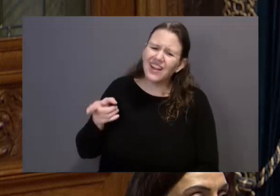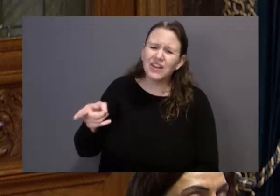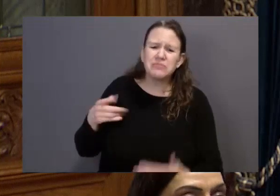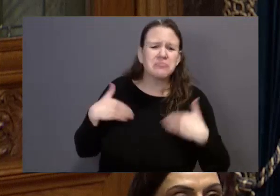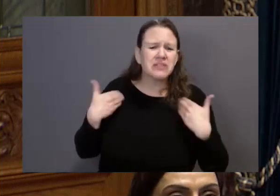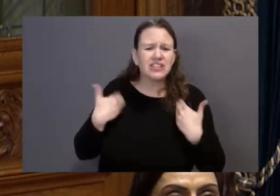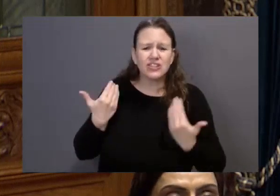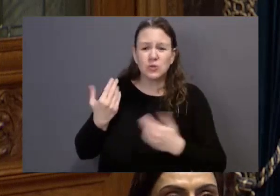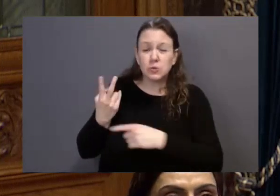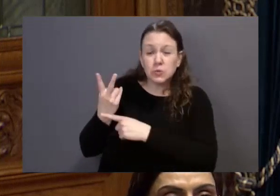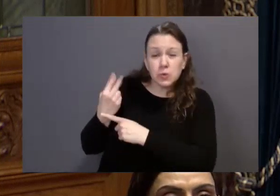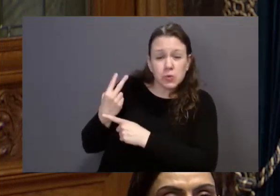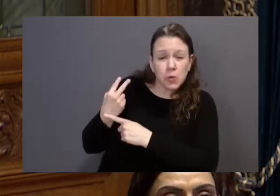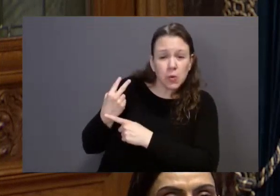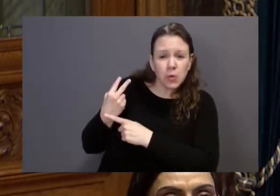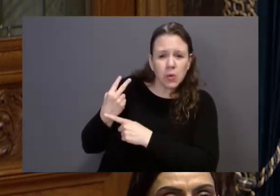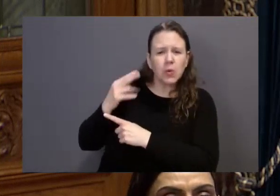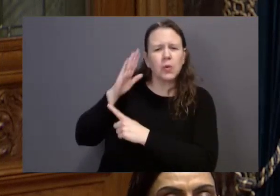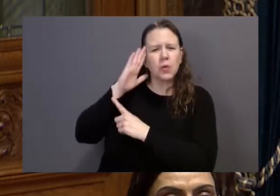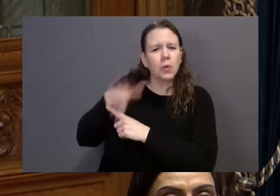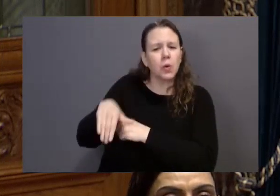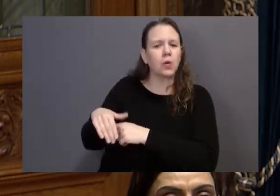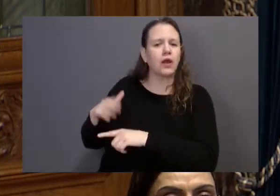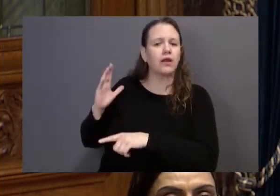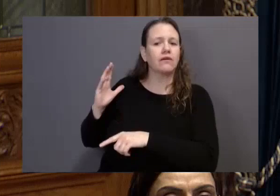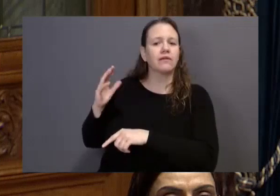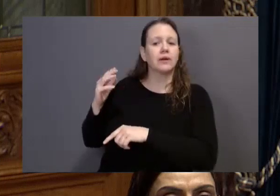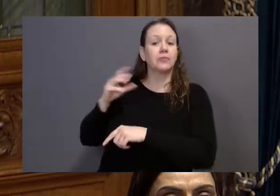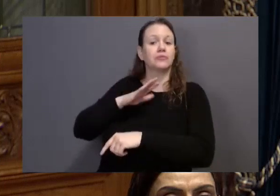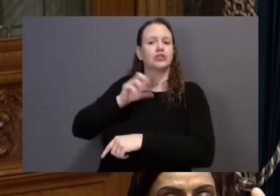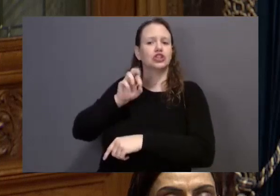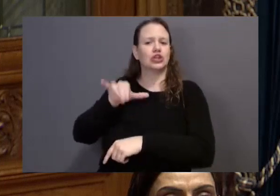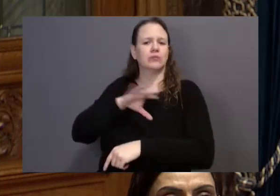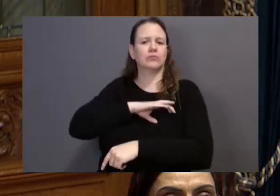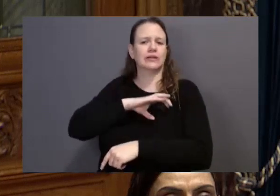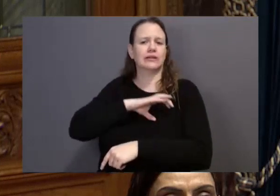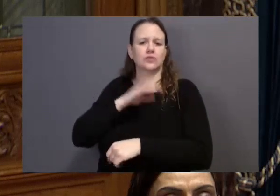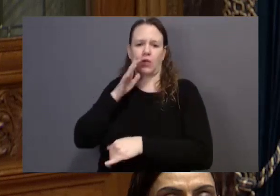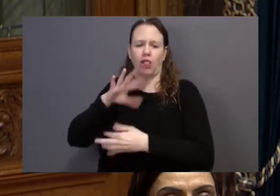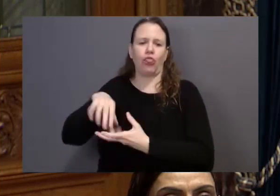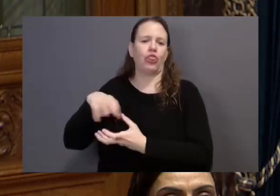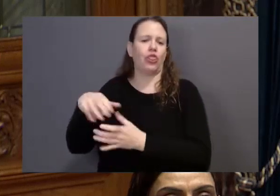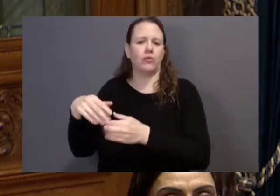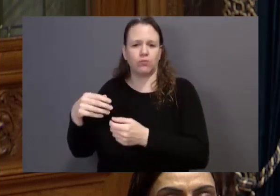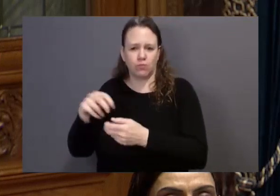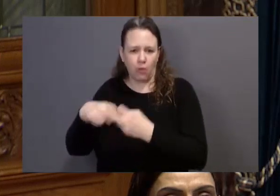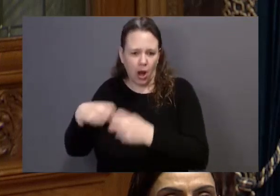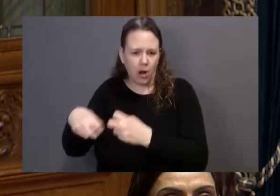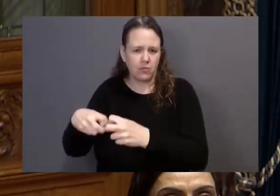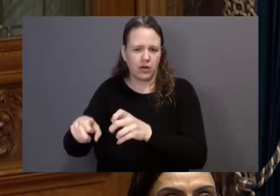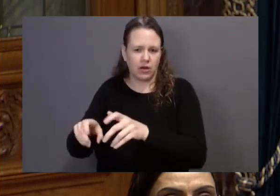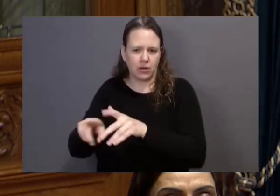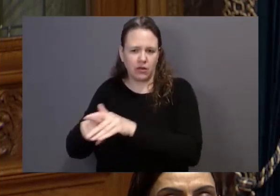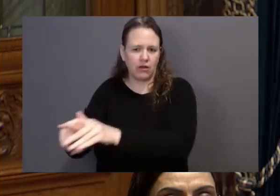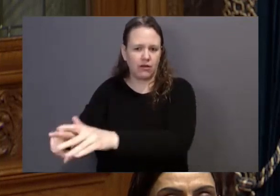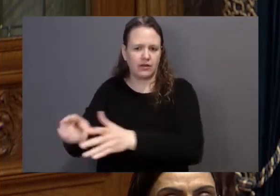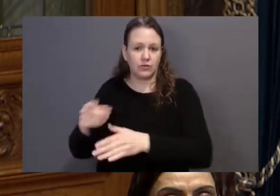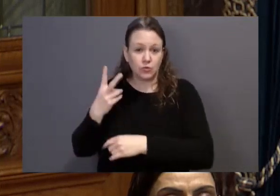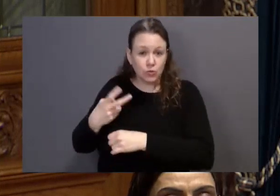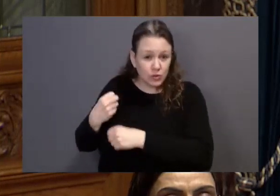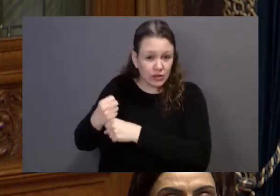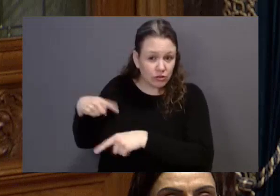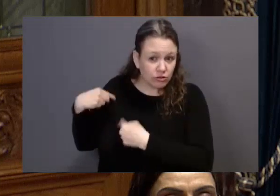and here we are 2 years later, and the police of jurisdiction question, surprise, surprise, maybe to everybody but the